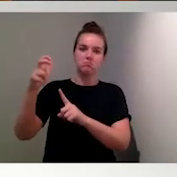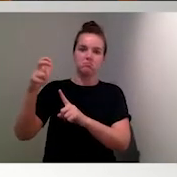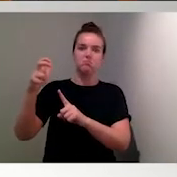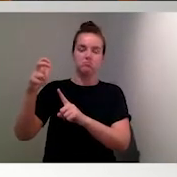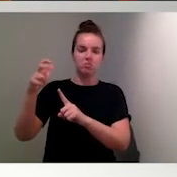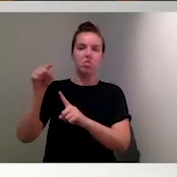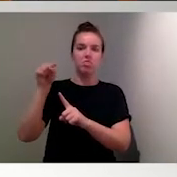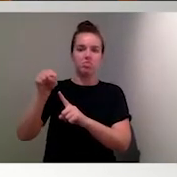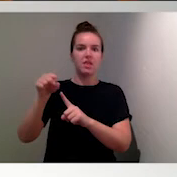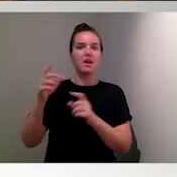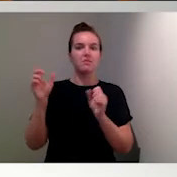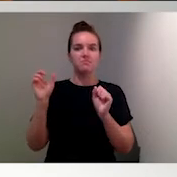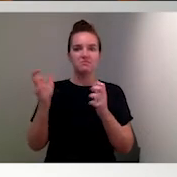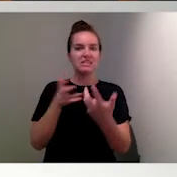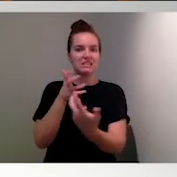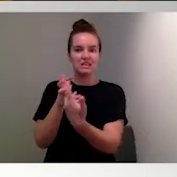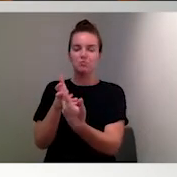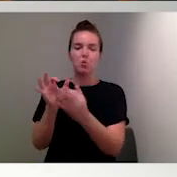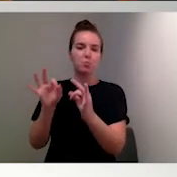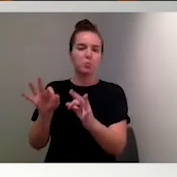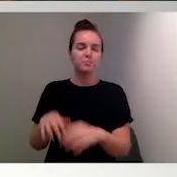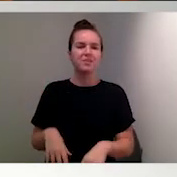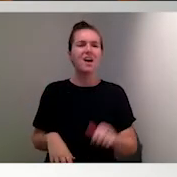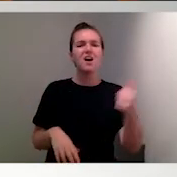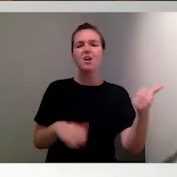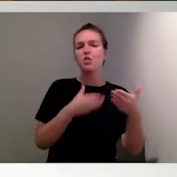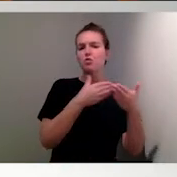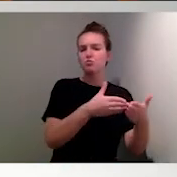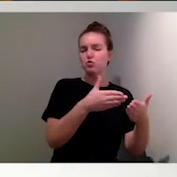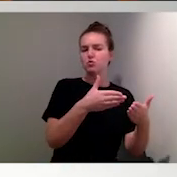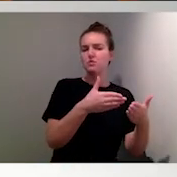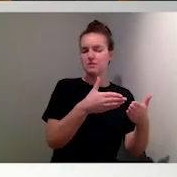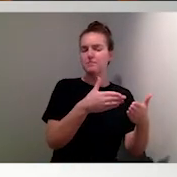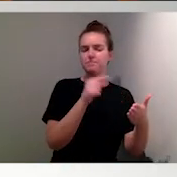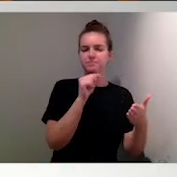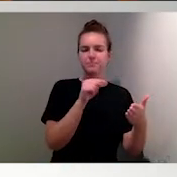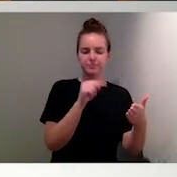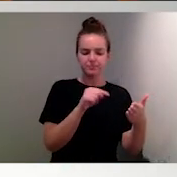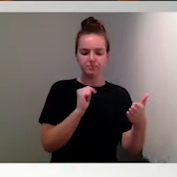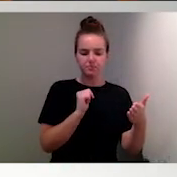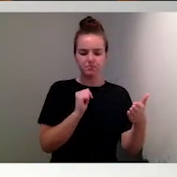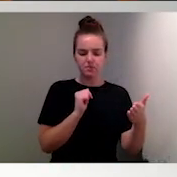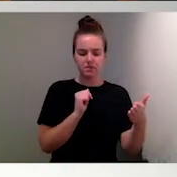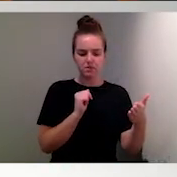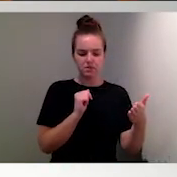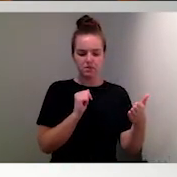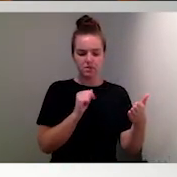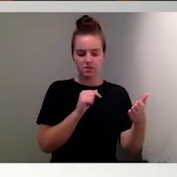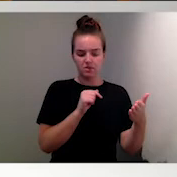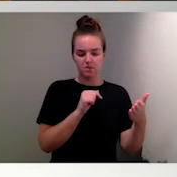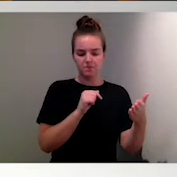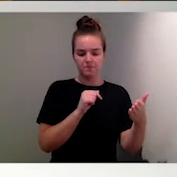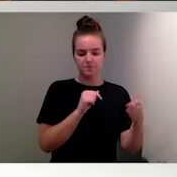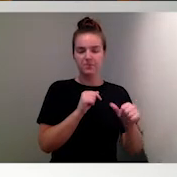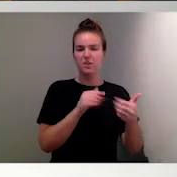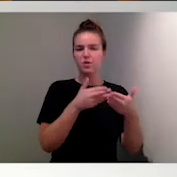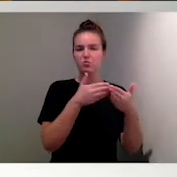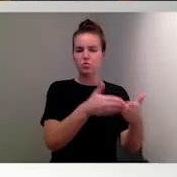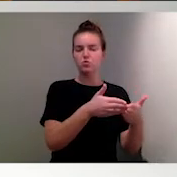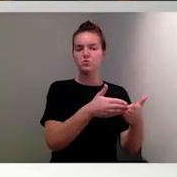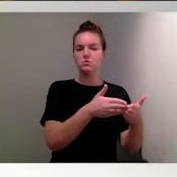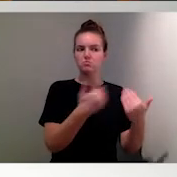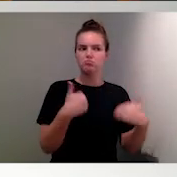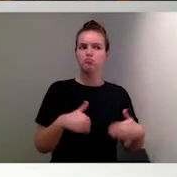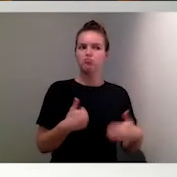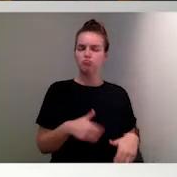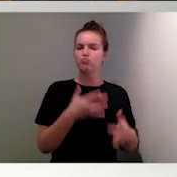you're not familiar with it, I highly recommend looking at it. They do a lot of interesting itineraries, and their ships are